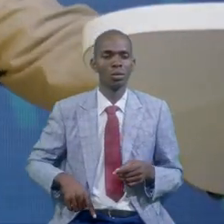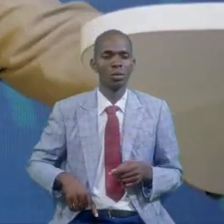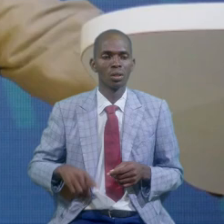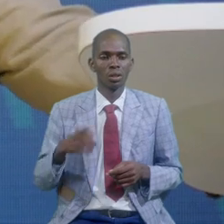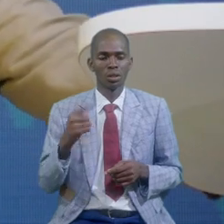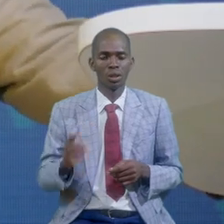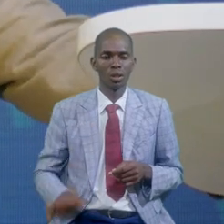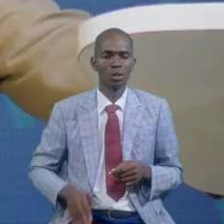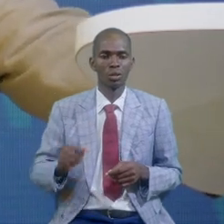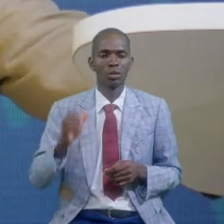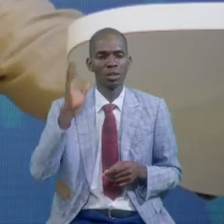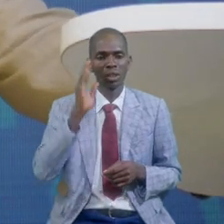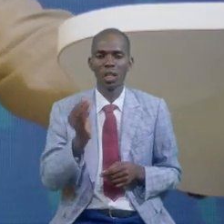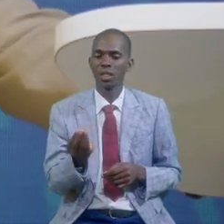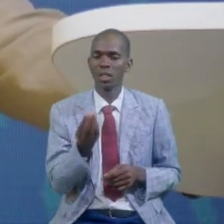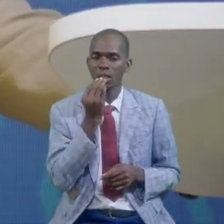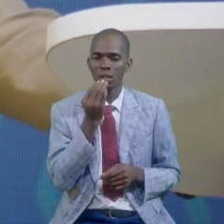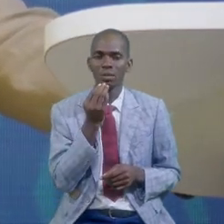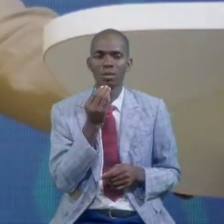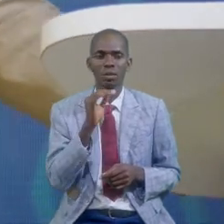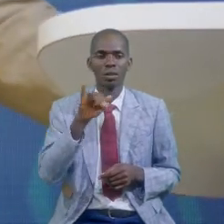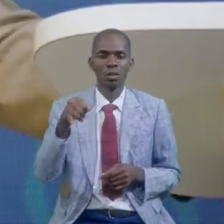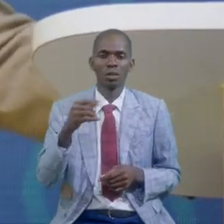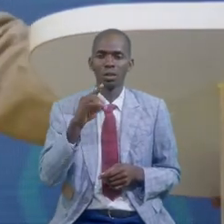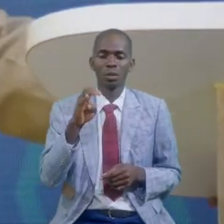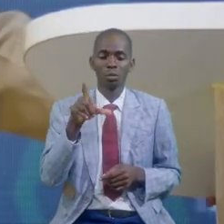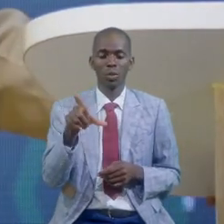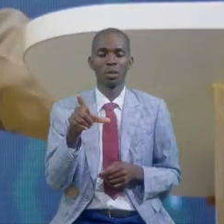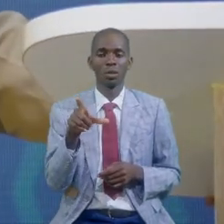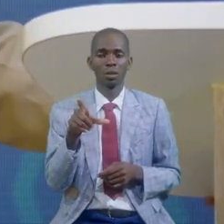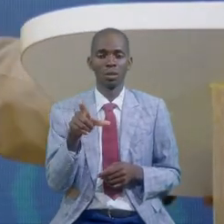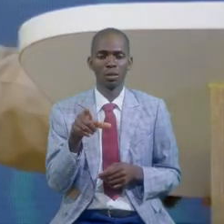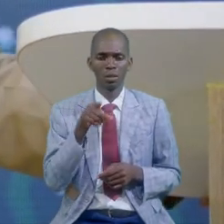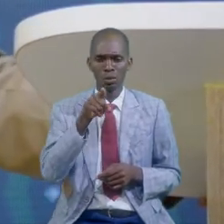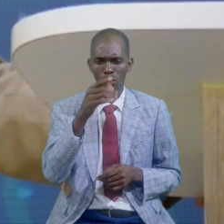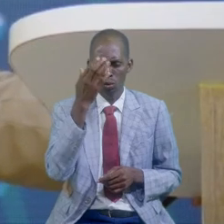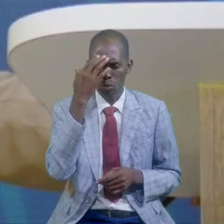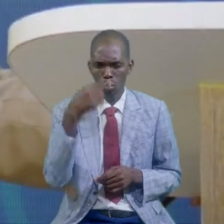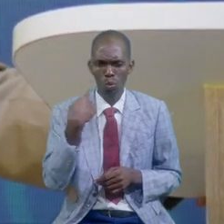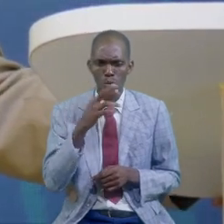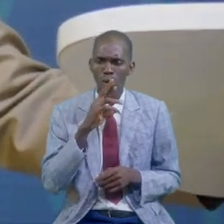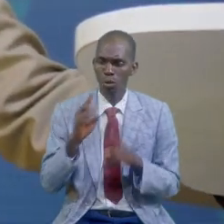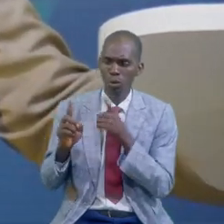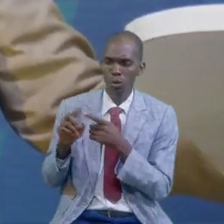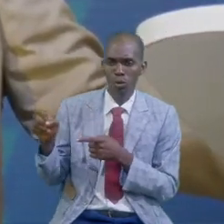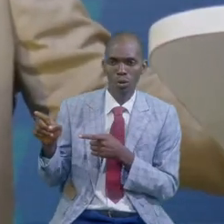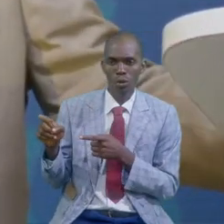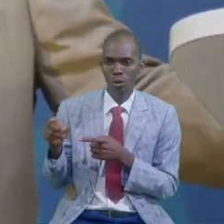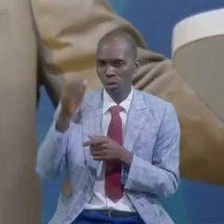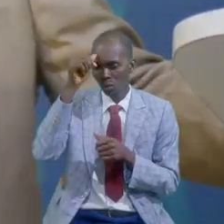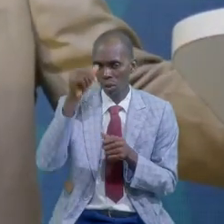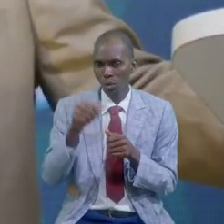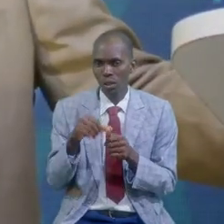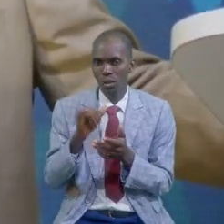eat Jezebel. Elijah, you know who we are talking about? Woman of power.